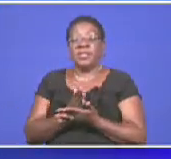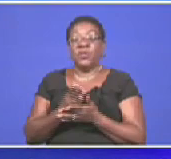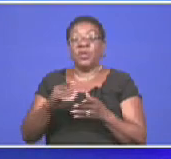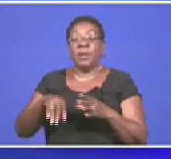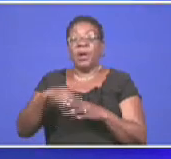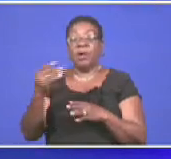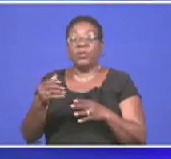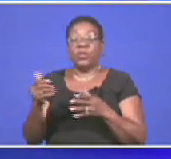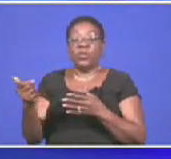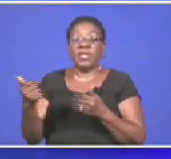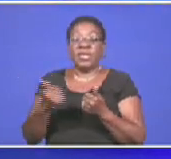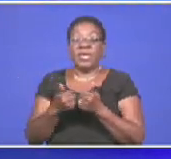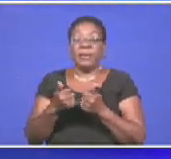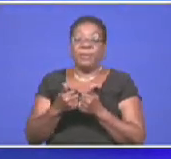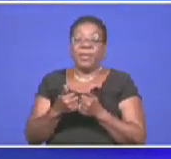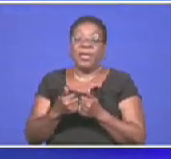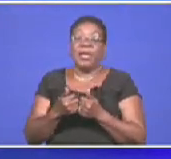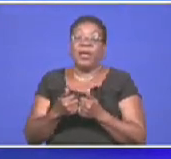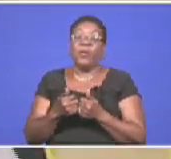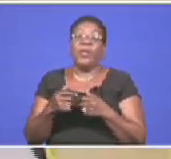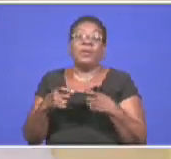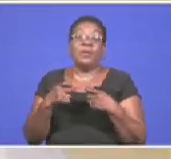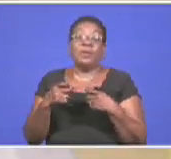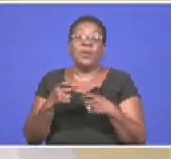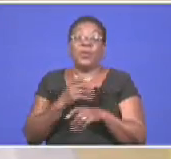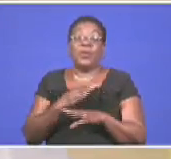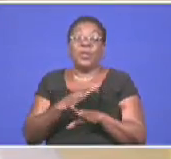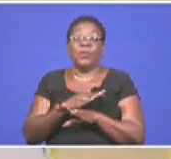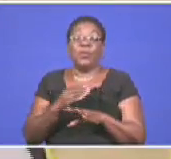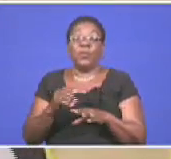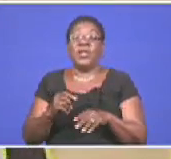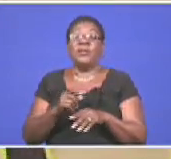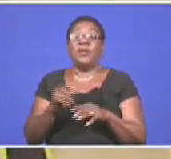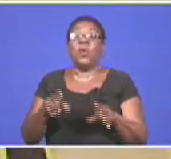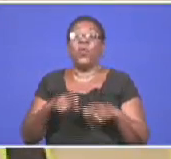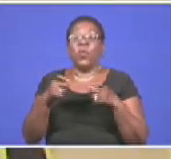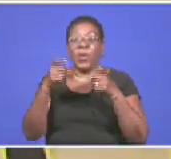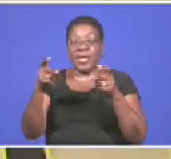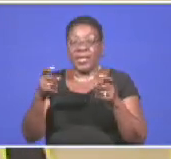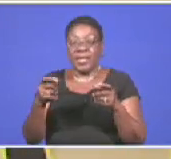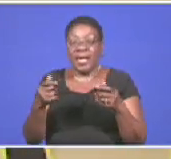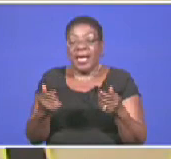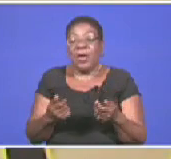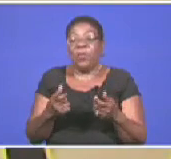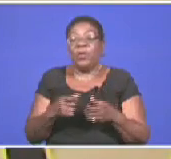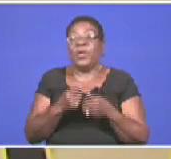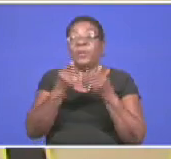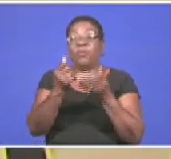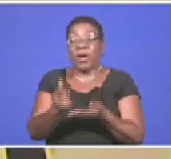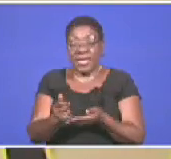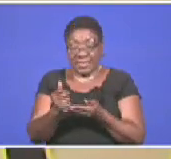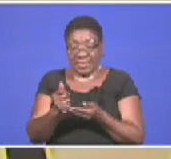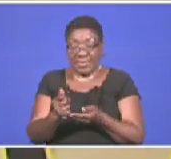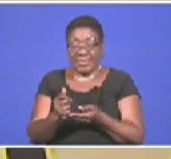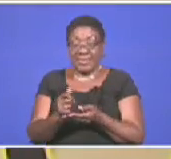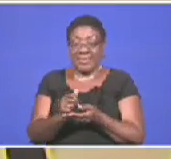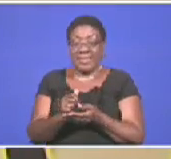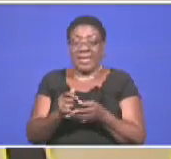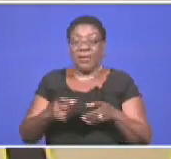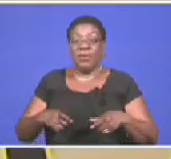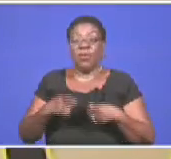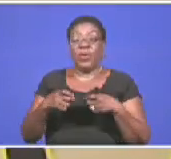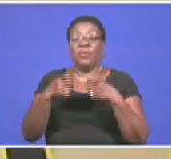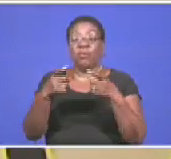leaving empty-handed. We have raffle. We have lots and lots of giveaways. Actually, the prizes,